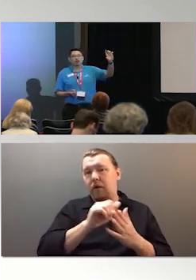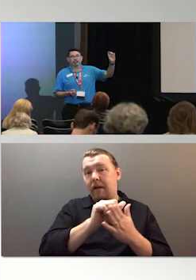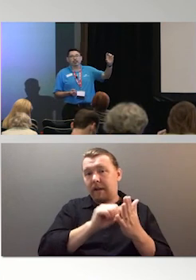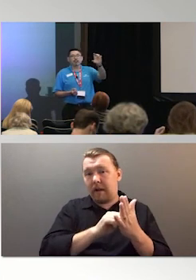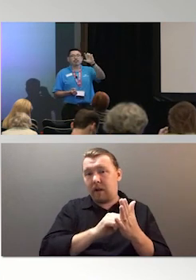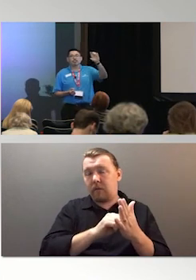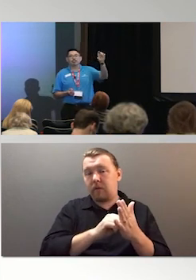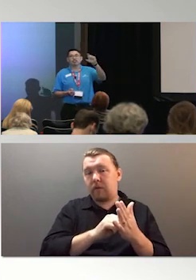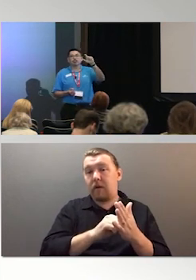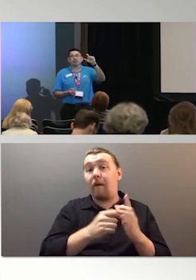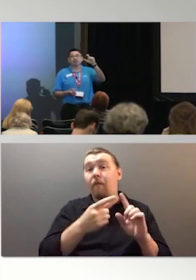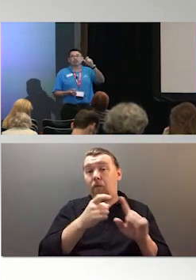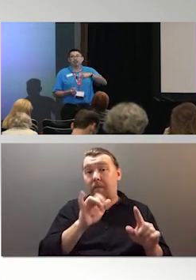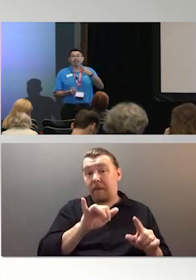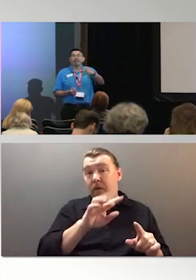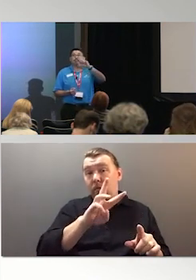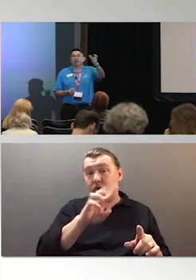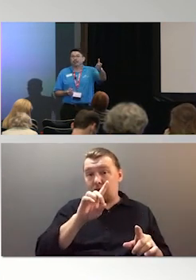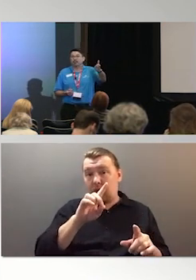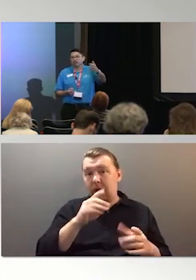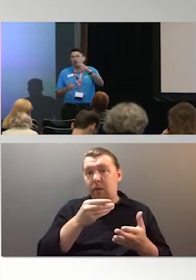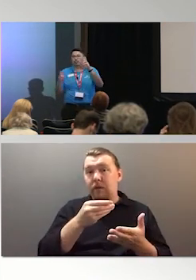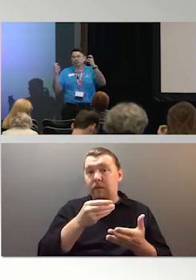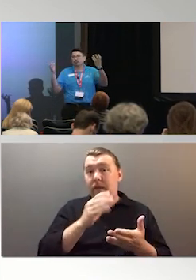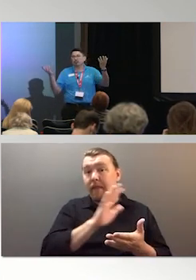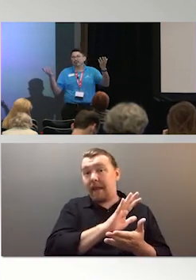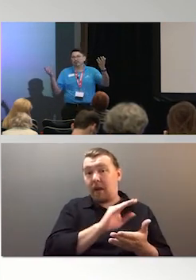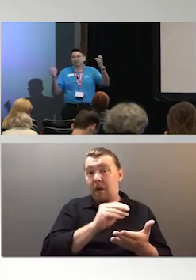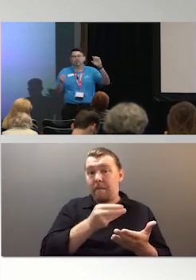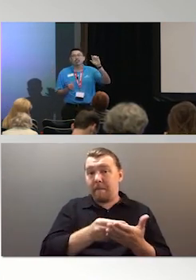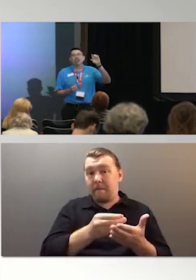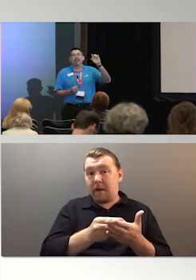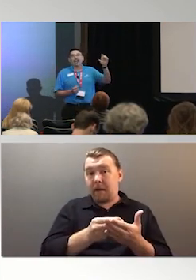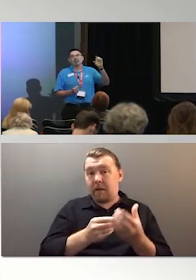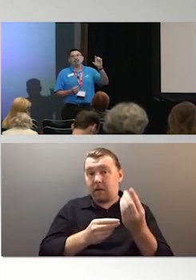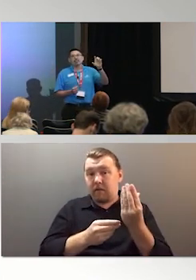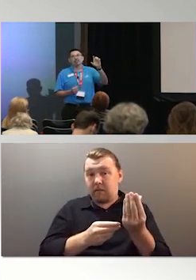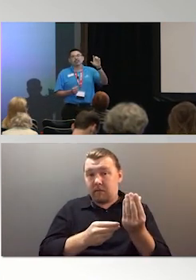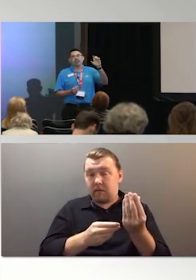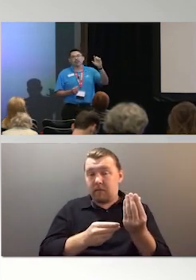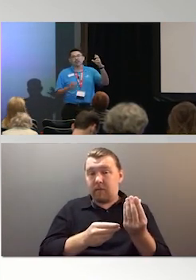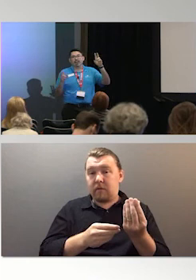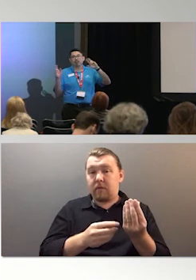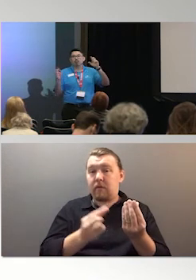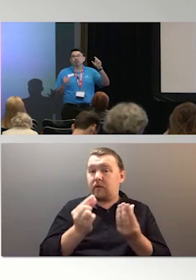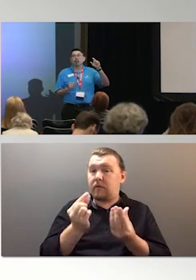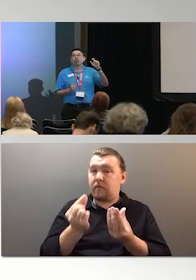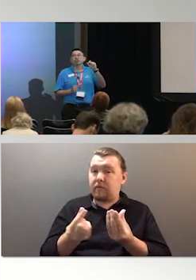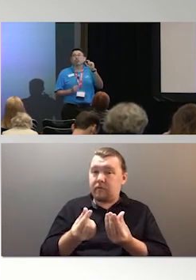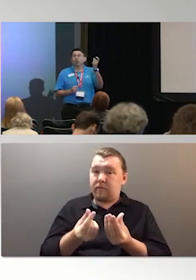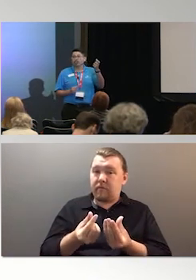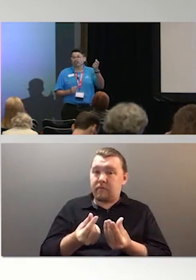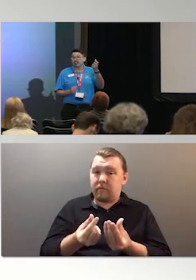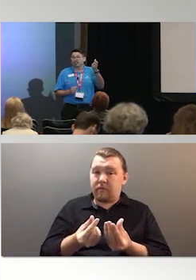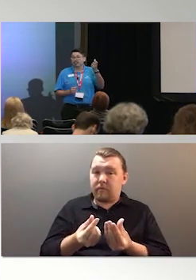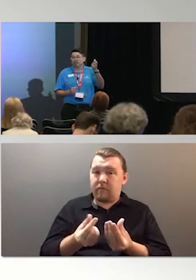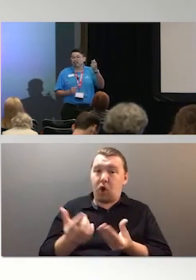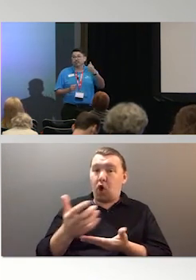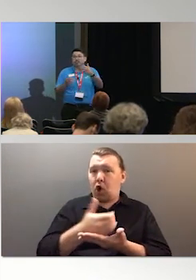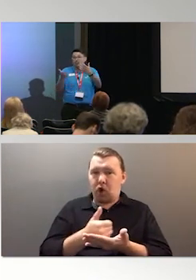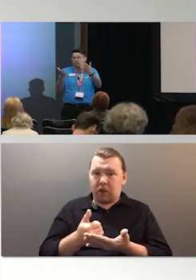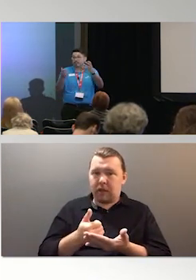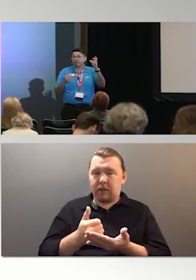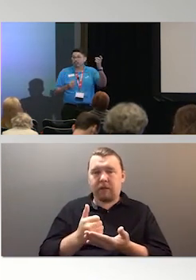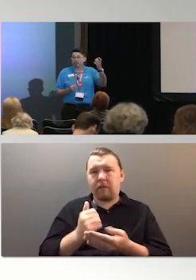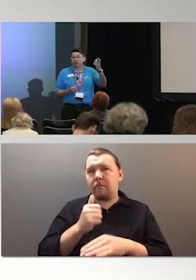withdrawal, here how much of it was money they put in, also called basis. How much of that withdrawal was earnings,